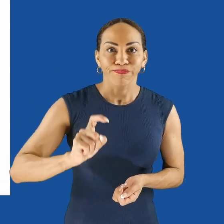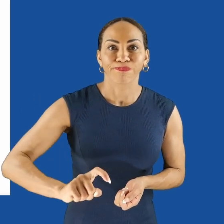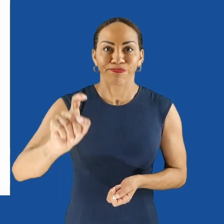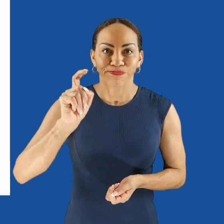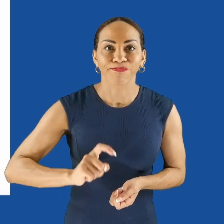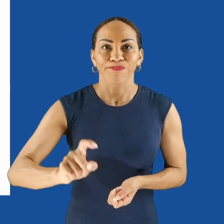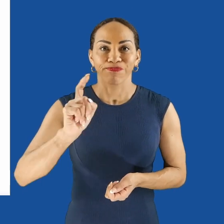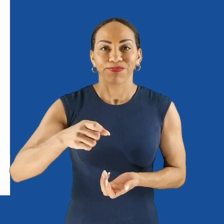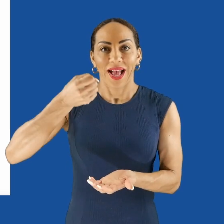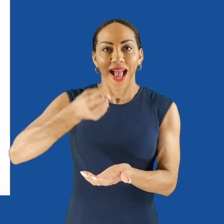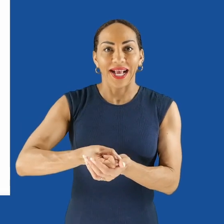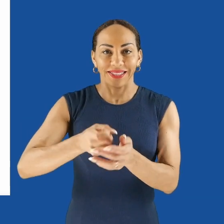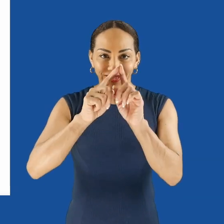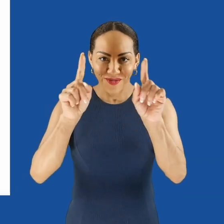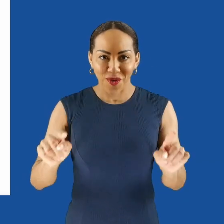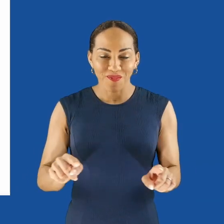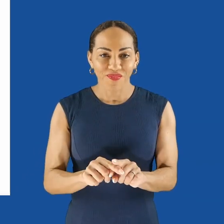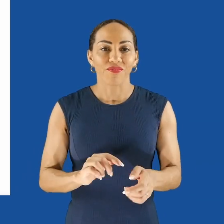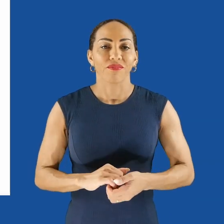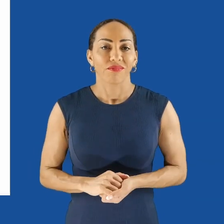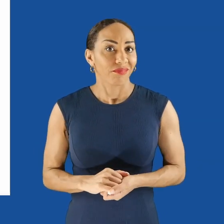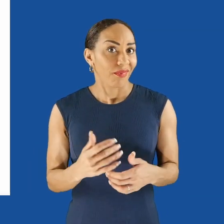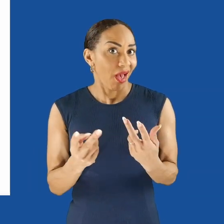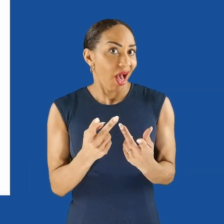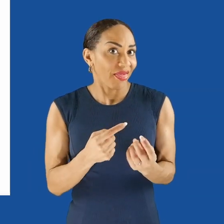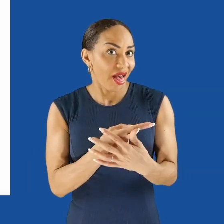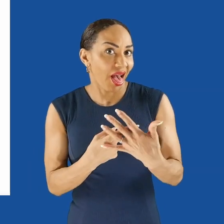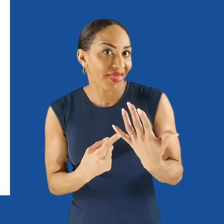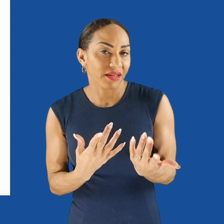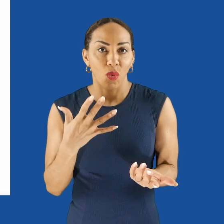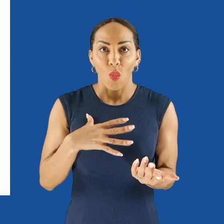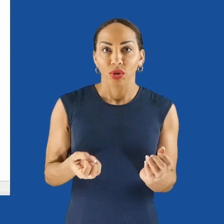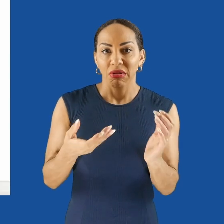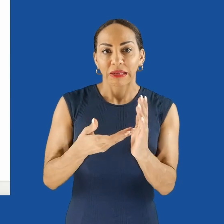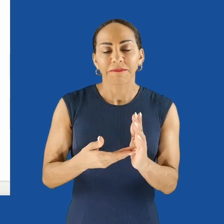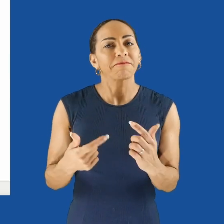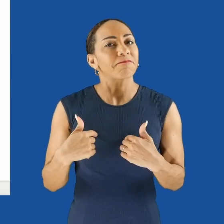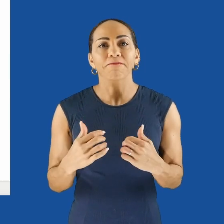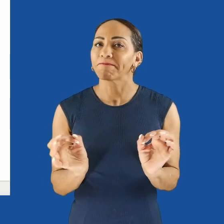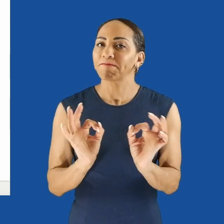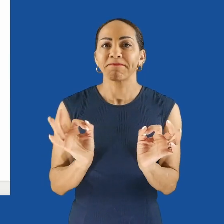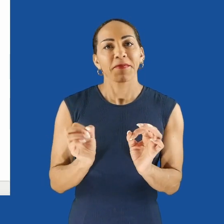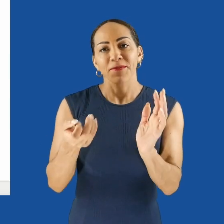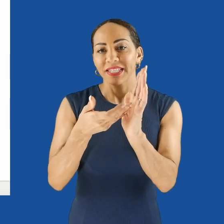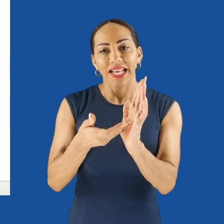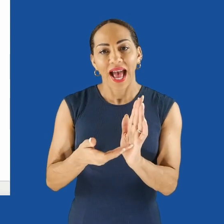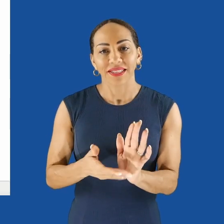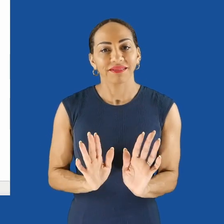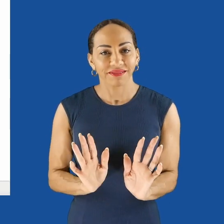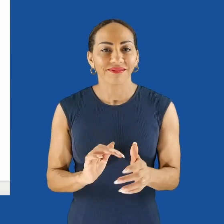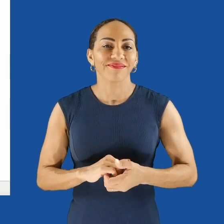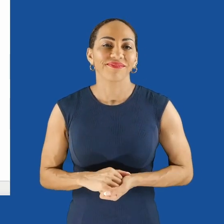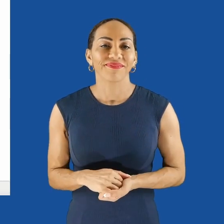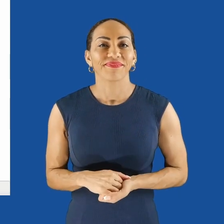Scrolling down to the end of the form. Anything else you'd like to add? There's nothing else I'd like to